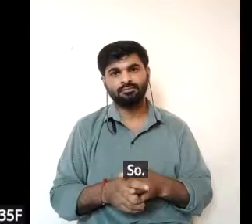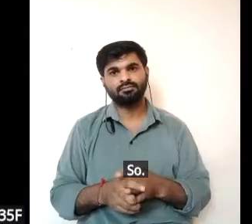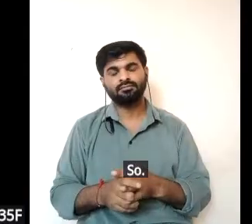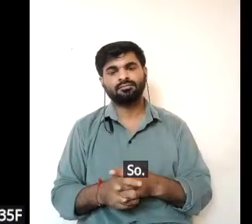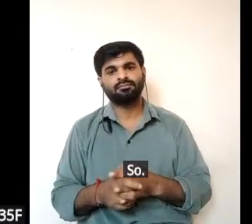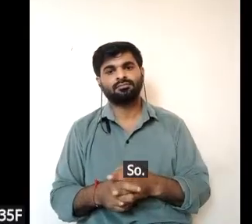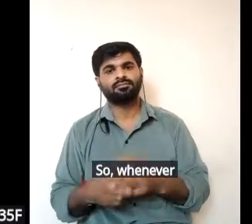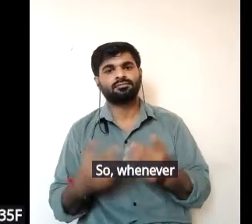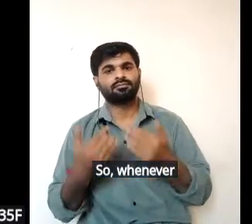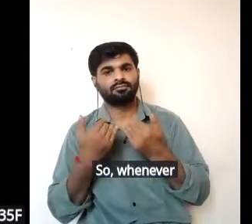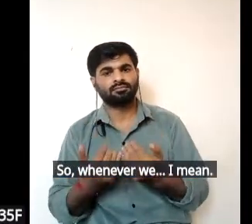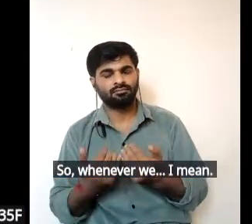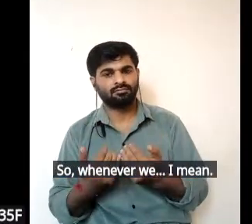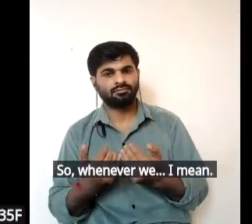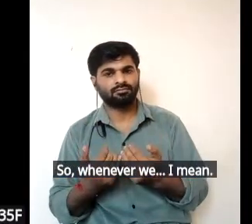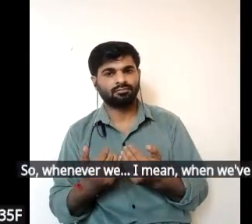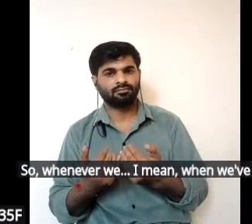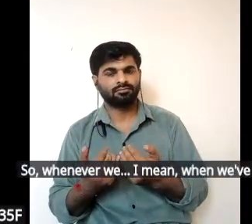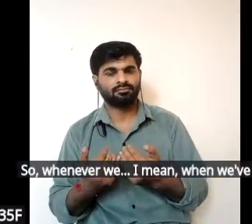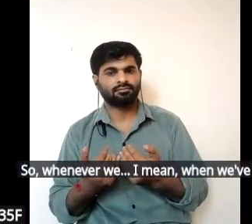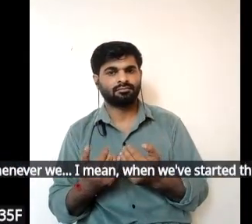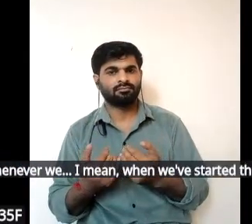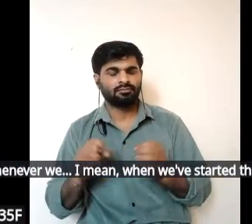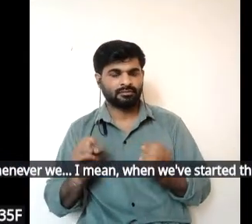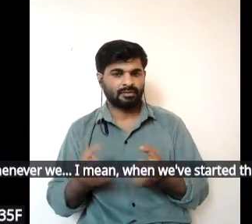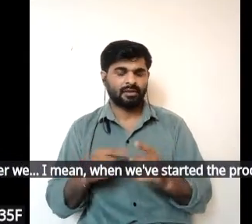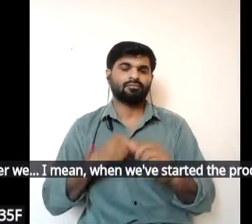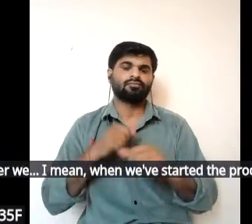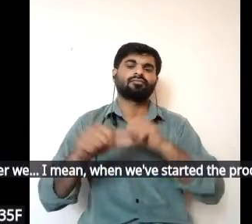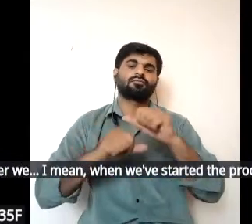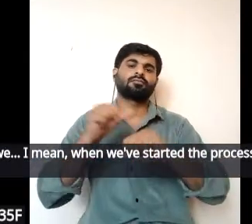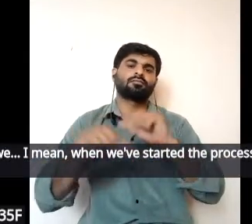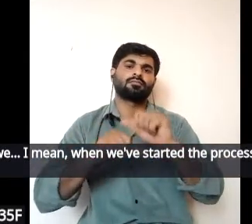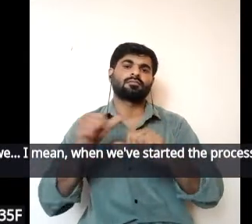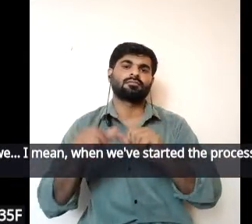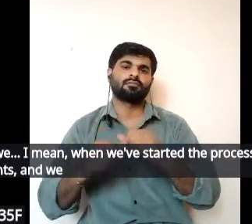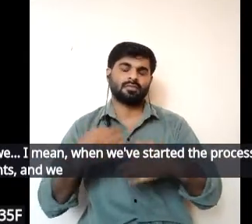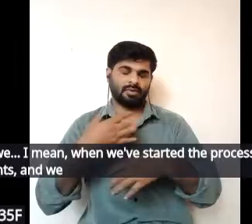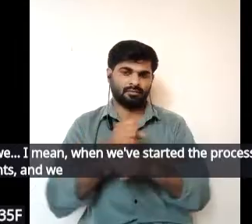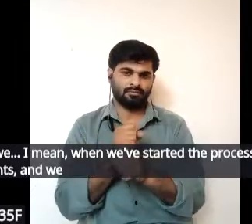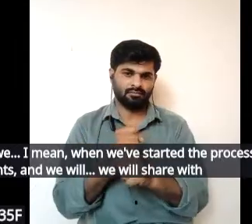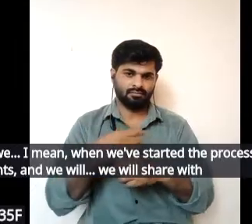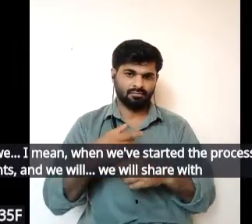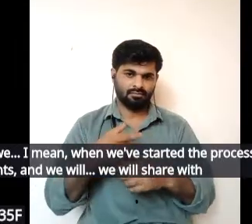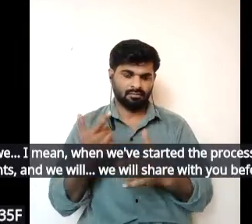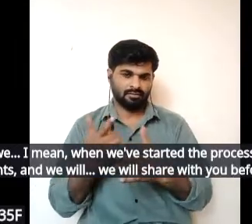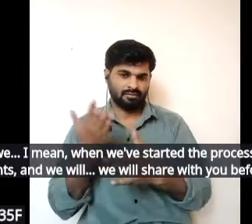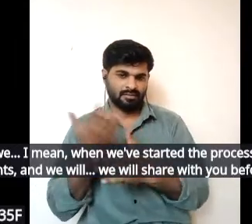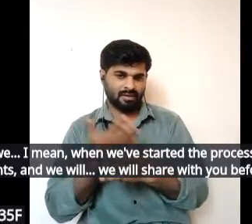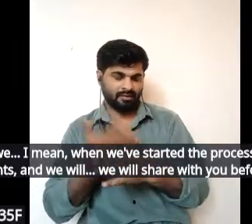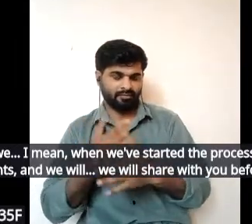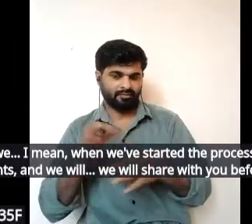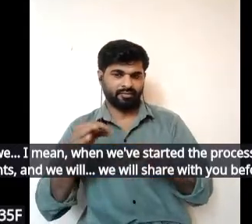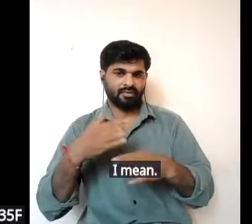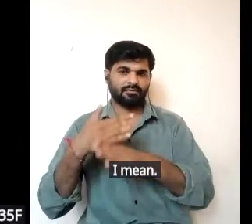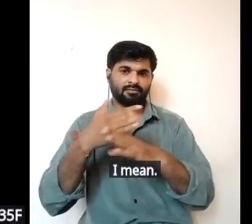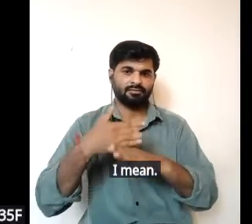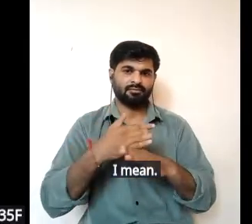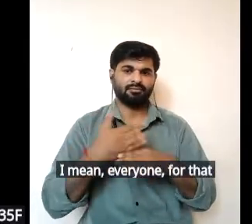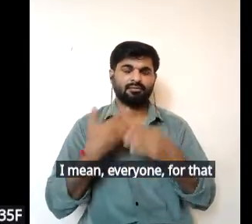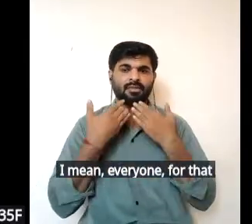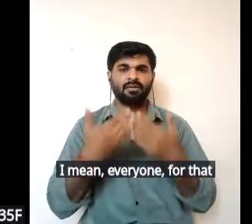whenever when we've started the process, just to make those documents, and we will share with you before finalizing. I mean, everyone for that